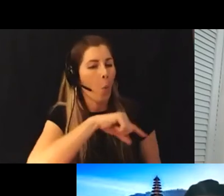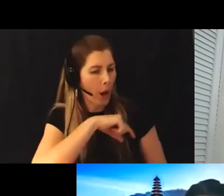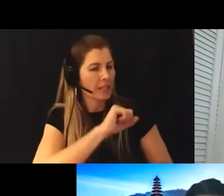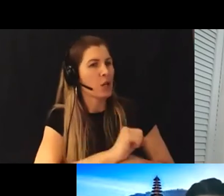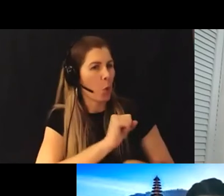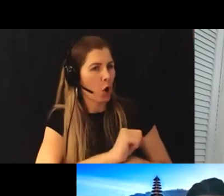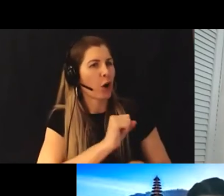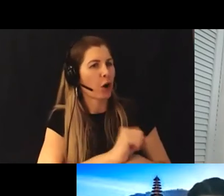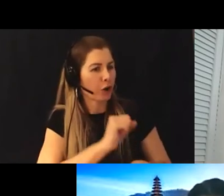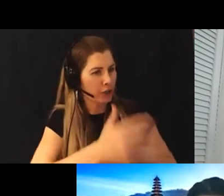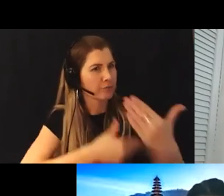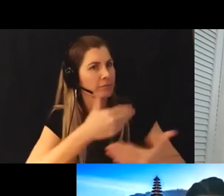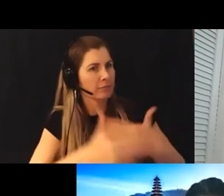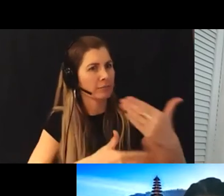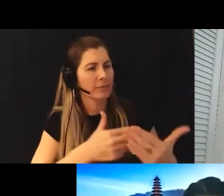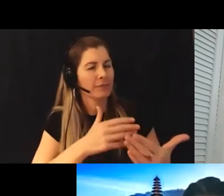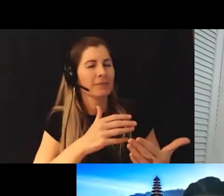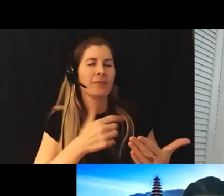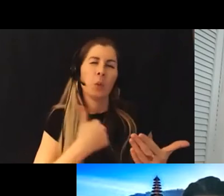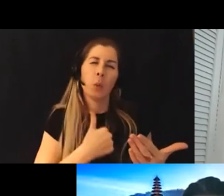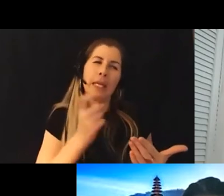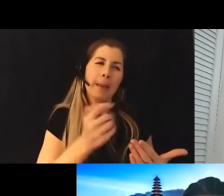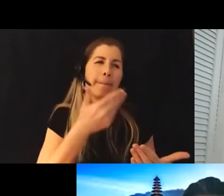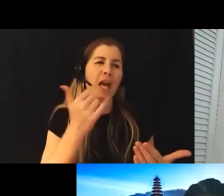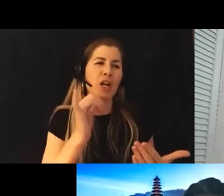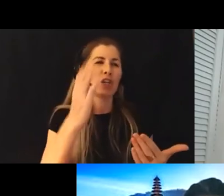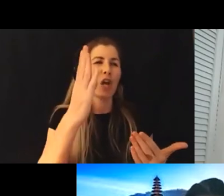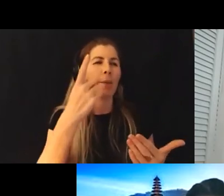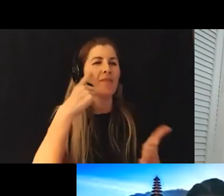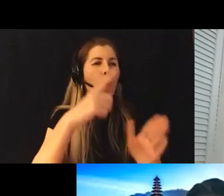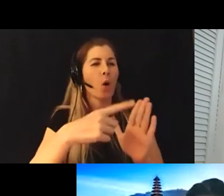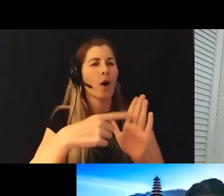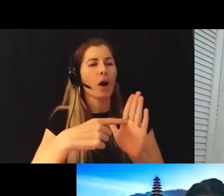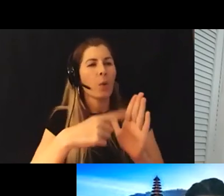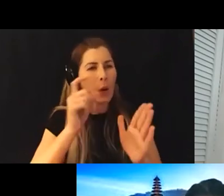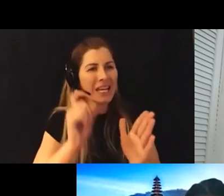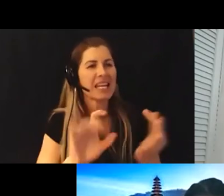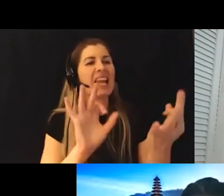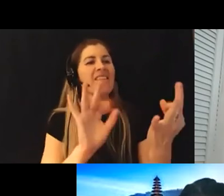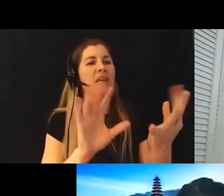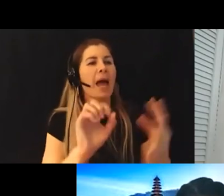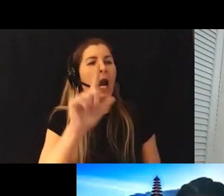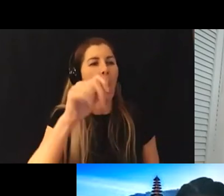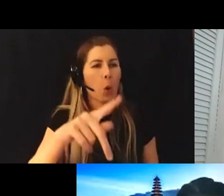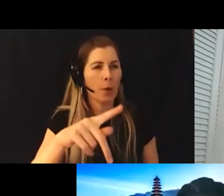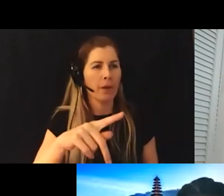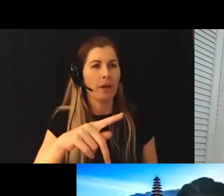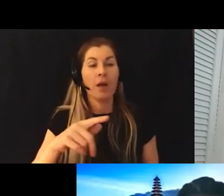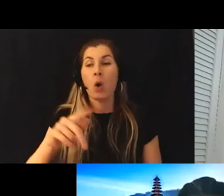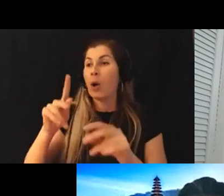goes. So that's what, you know, we've got to do a better job of finishing that feedback loop to let the decision maker who brought you